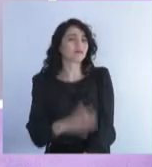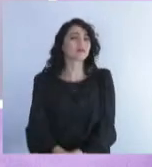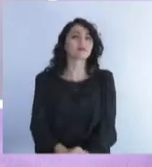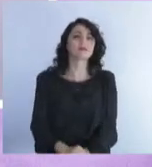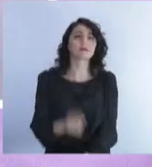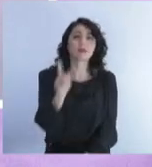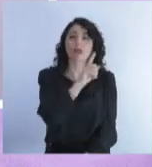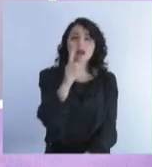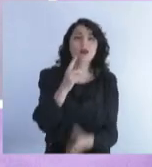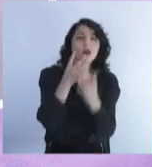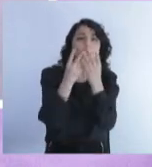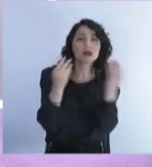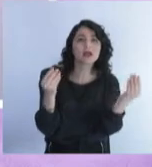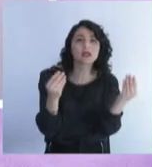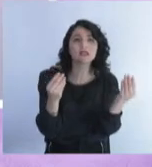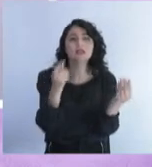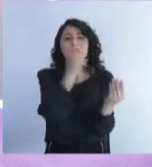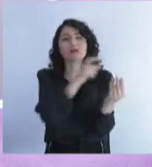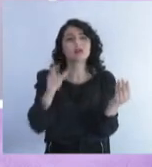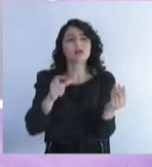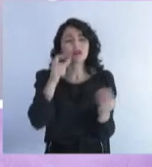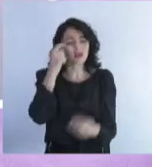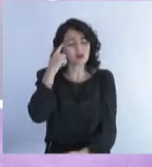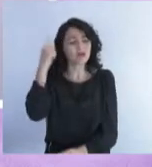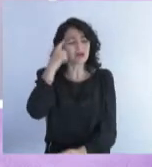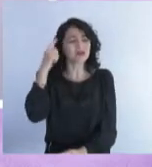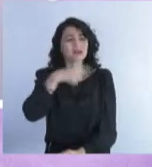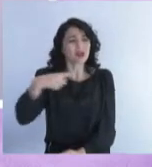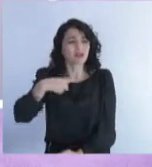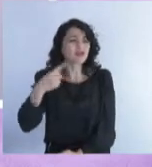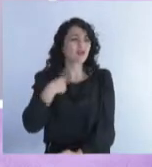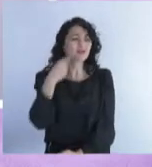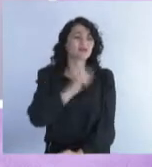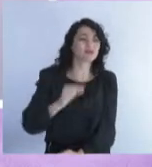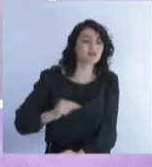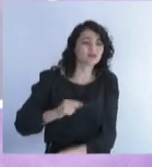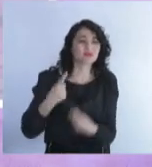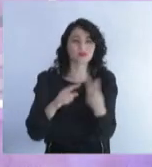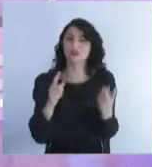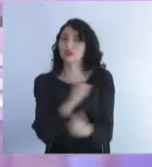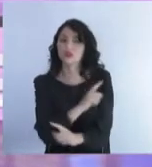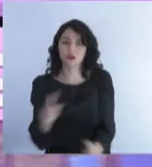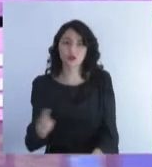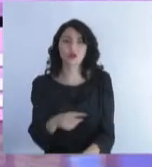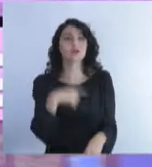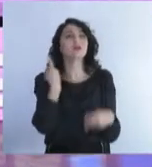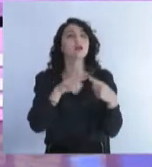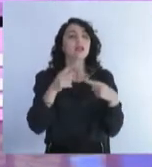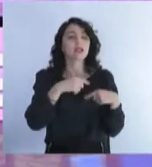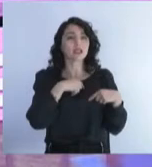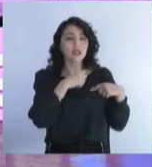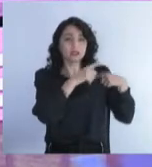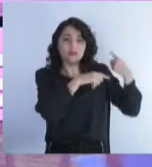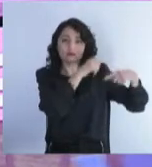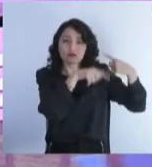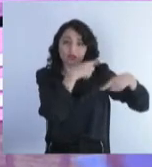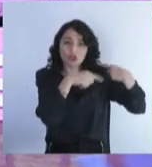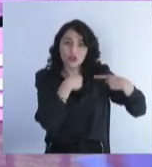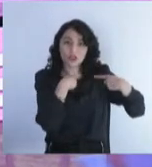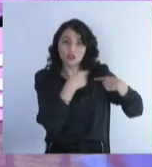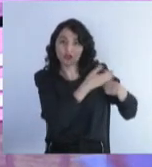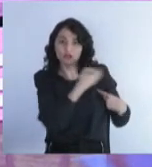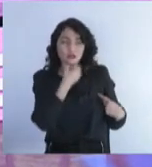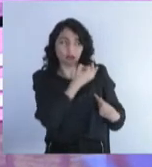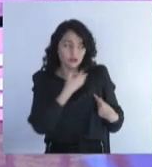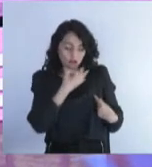it's hopeless or no one cares about me, those are just thoughts. They're stories you're telling yourself, but you